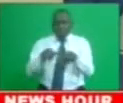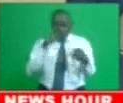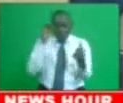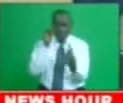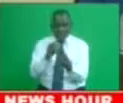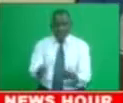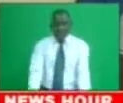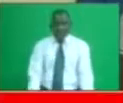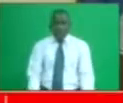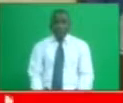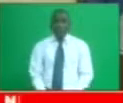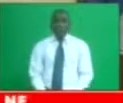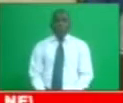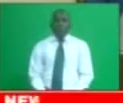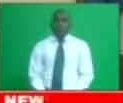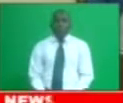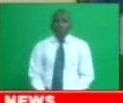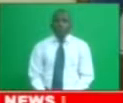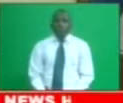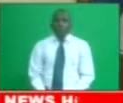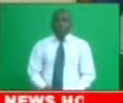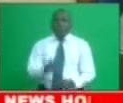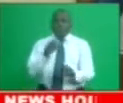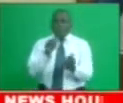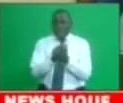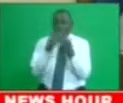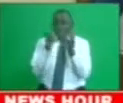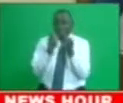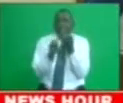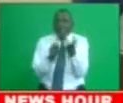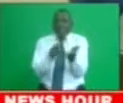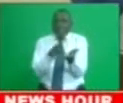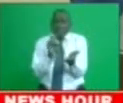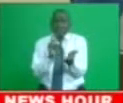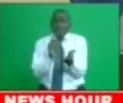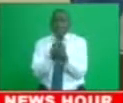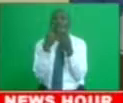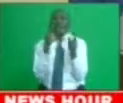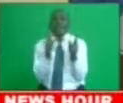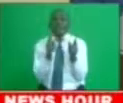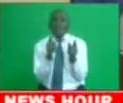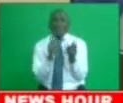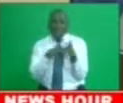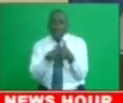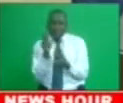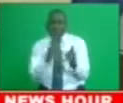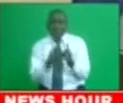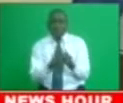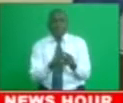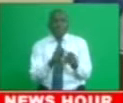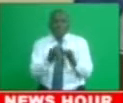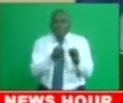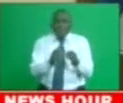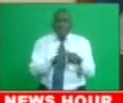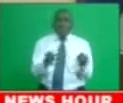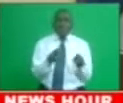benchmark. Quotations closed. And so this quotation was put there to avoid exactly the misinterpretation that people have given to it.